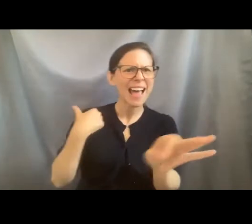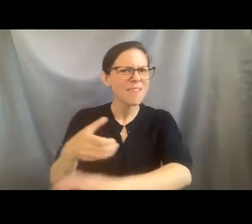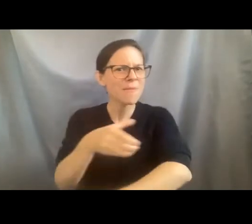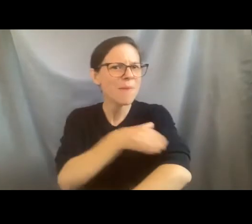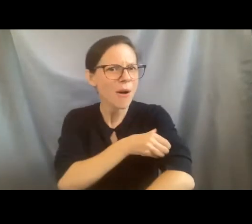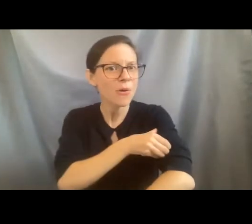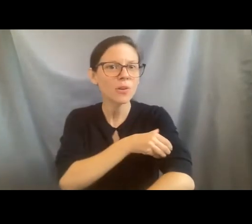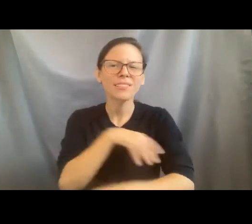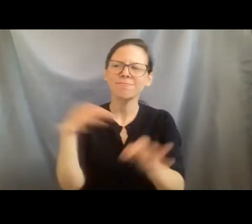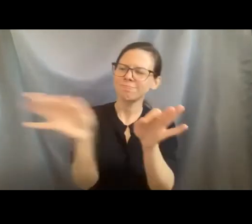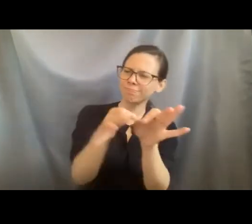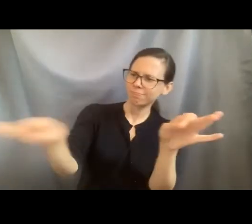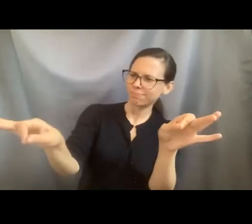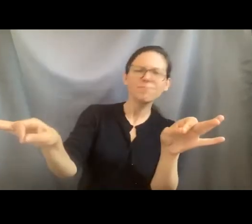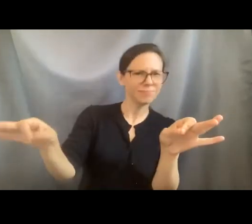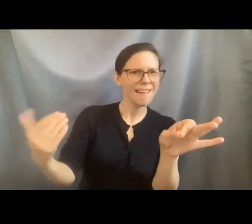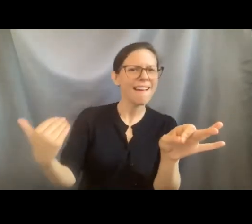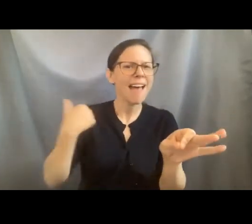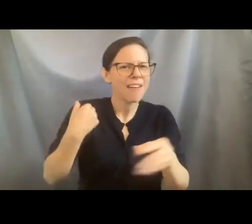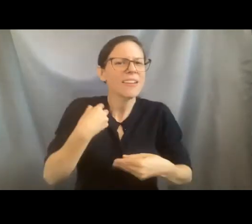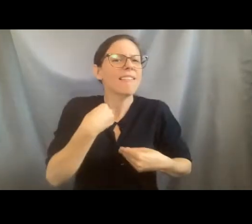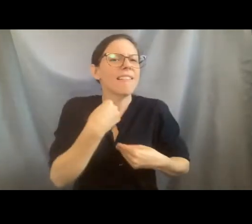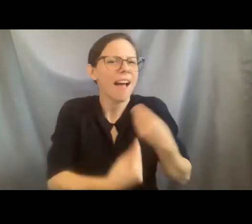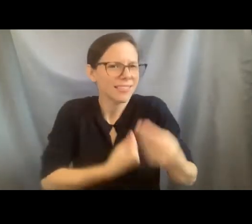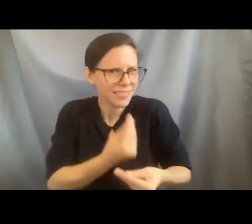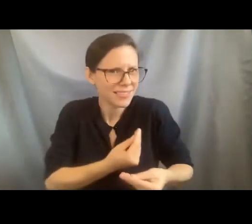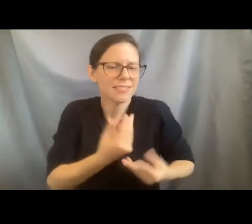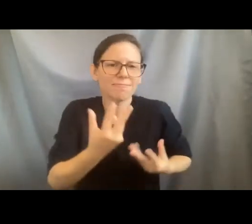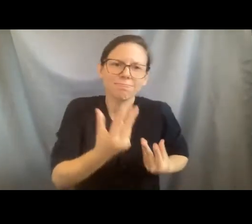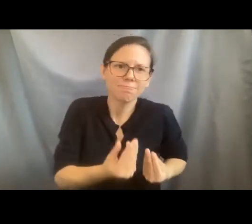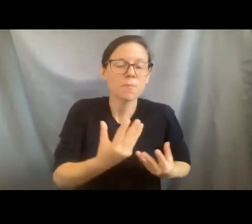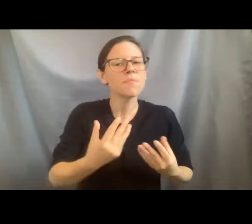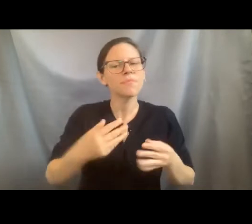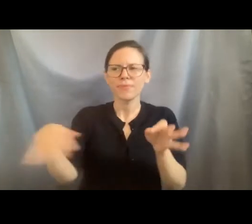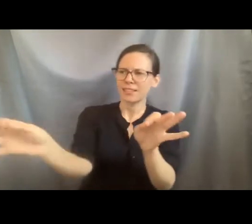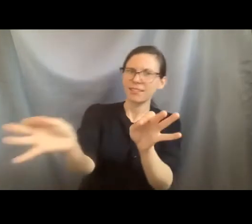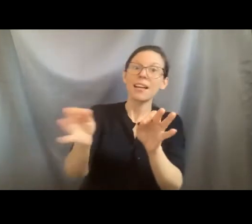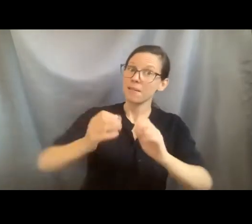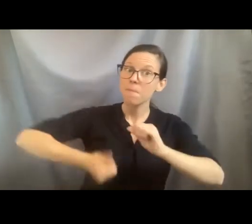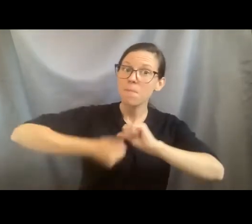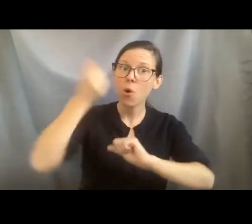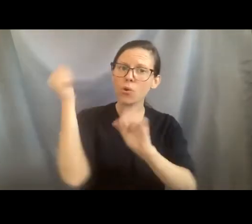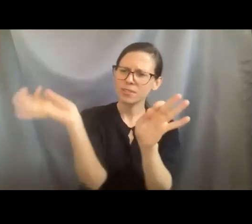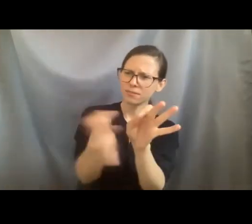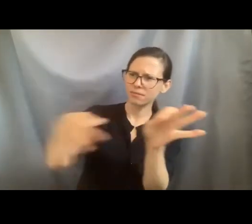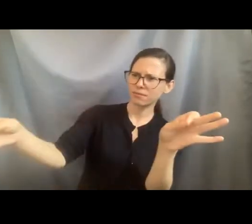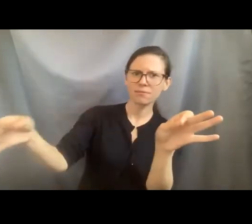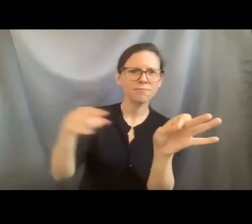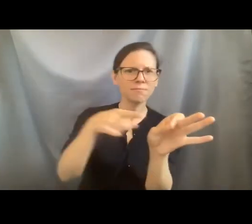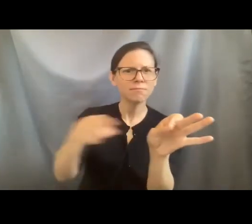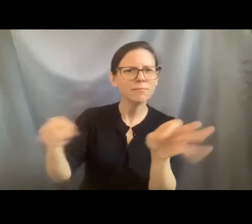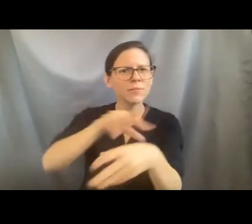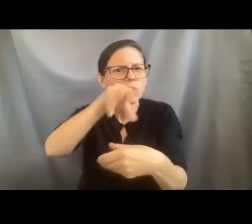kindness. And above all, let your words be saturated with love,